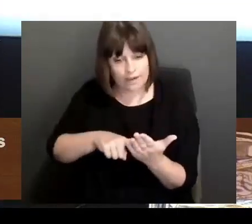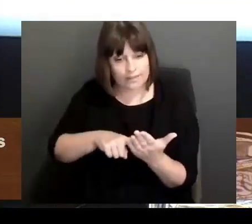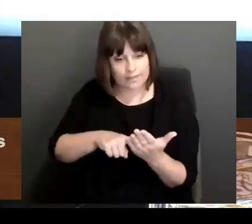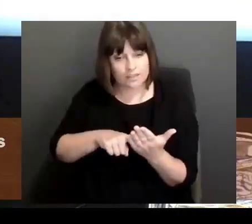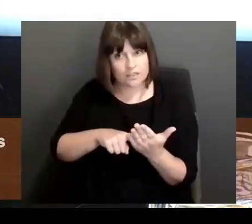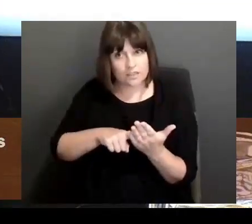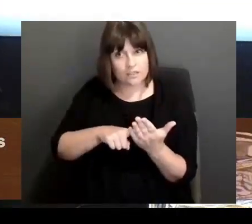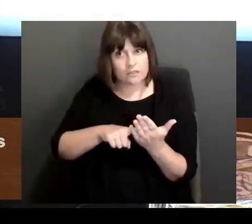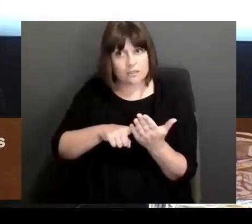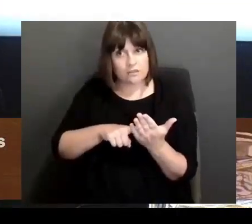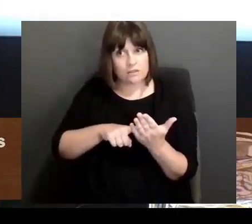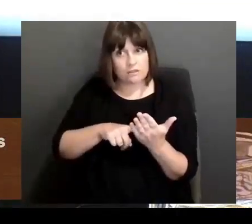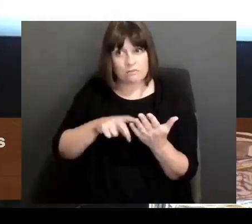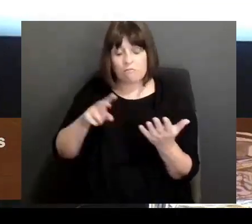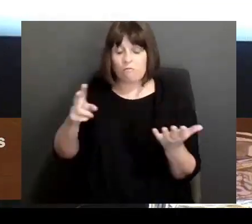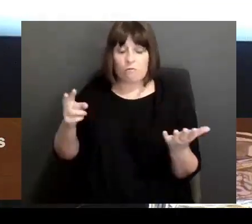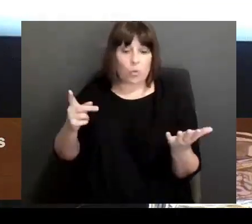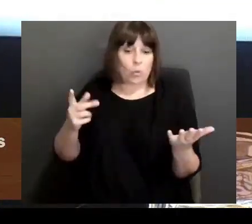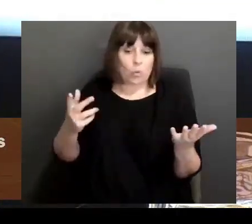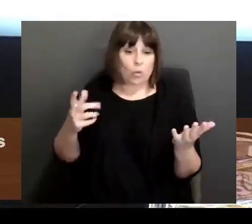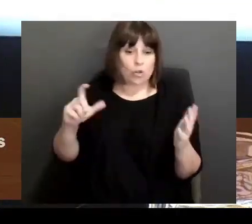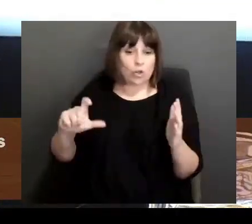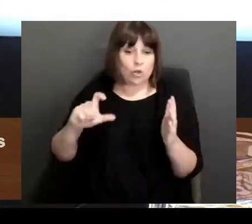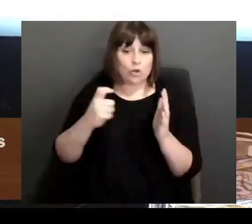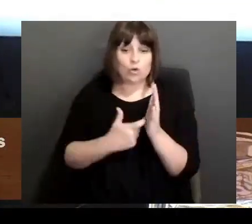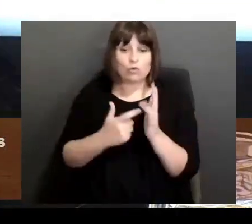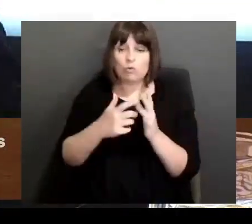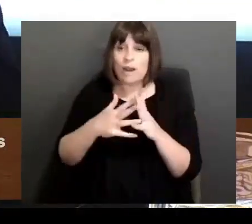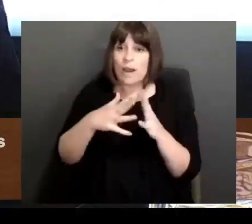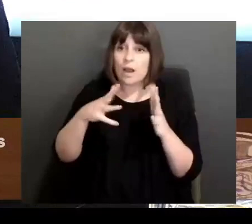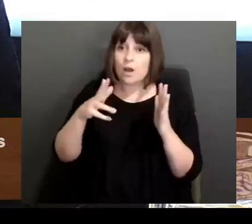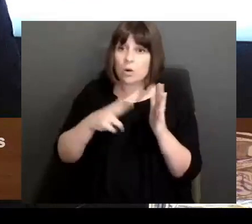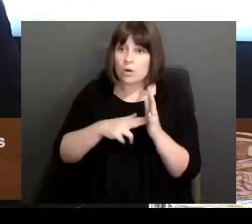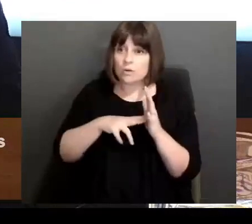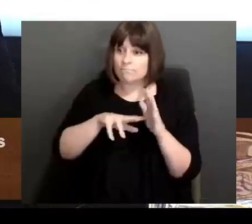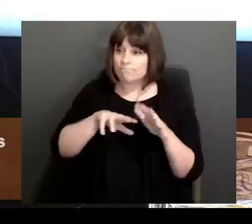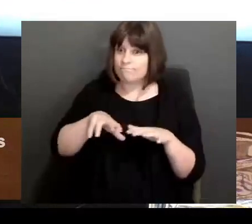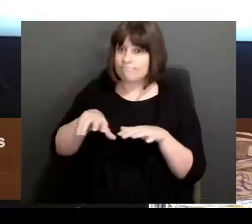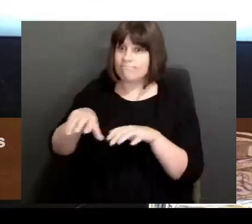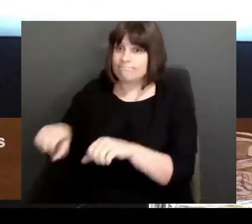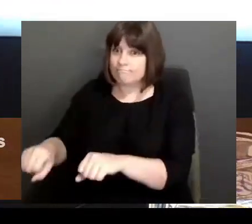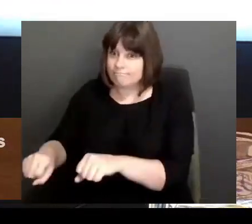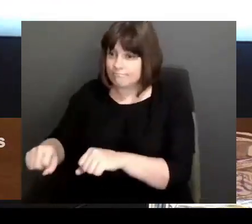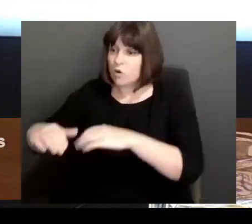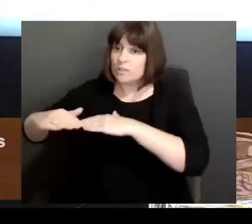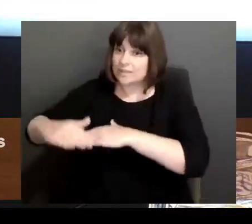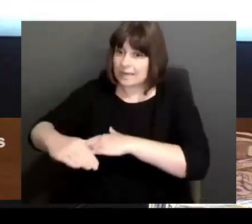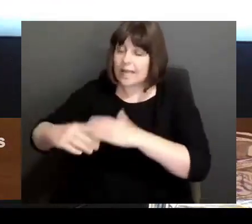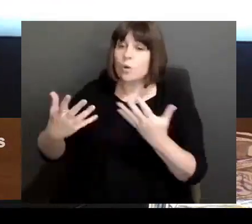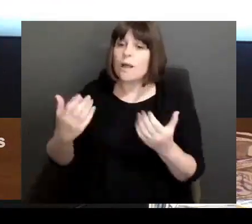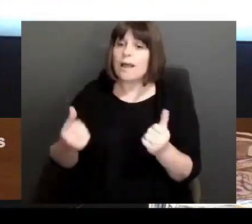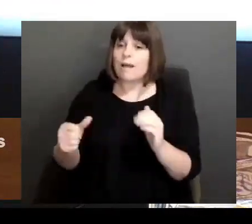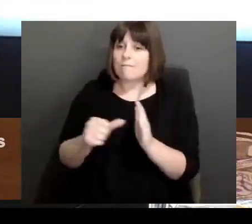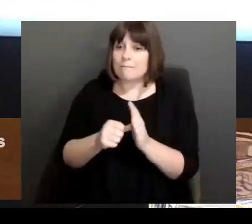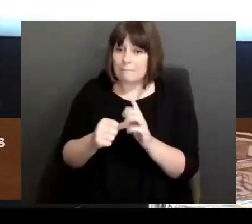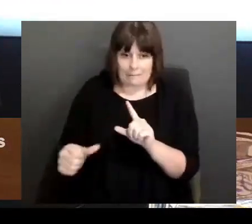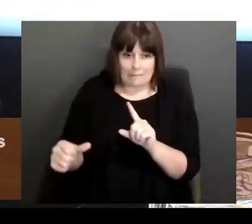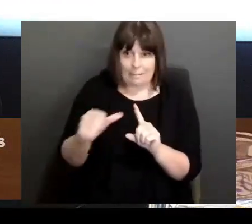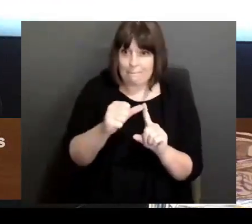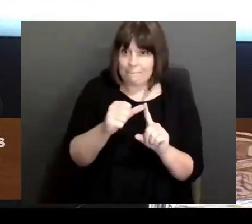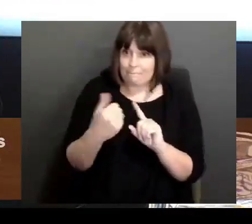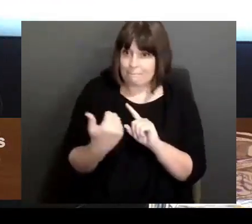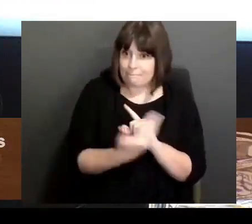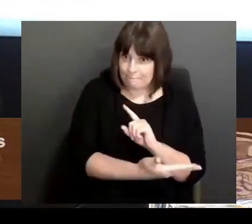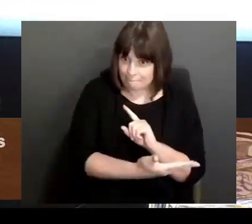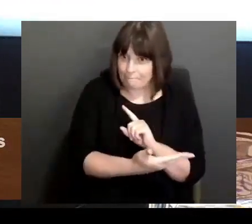the Crown coming onto land, there is a compensation regime that exists in one of the land